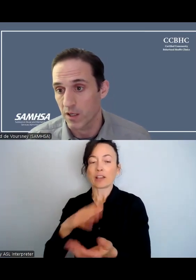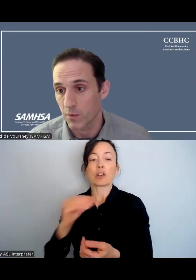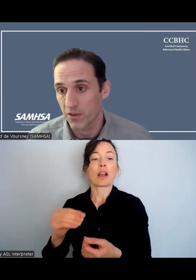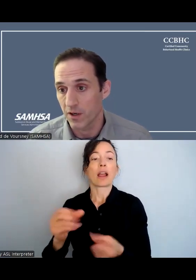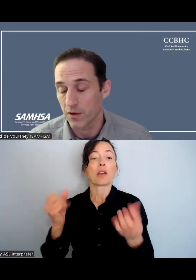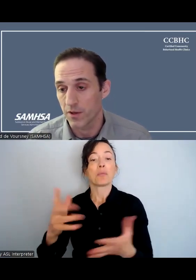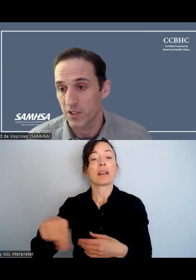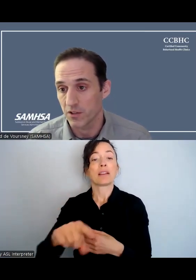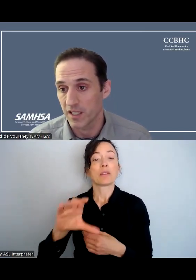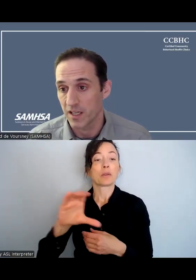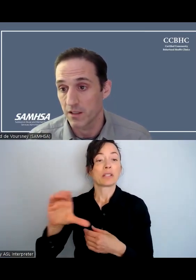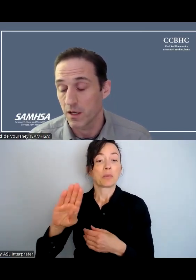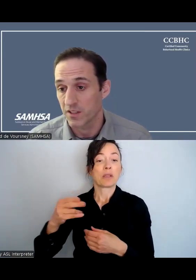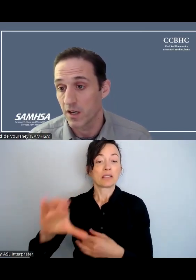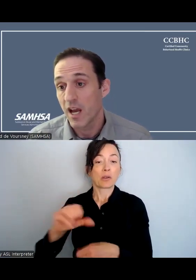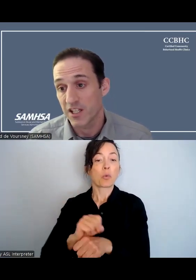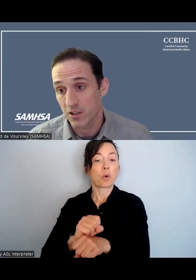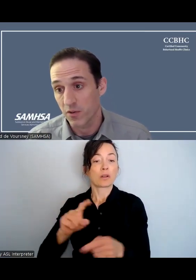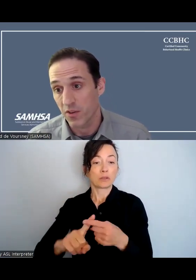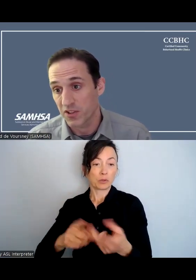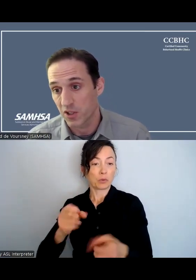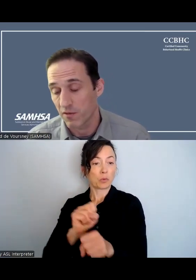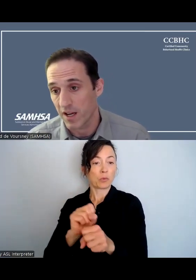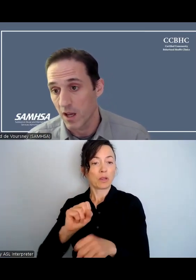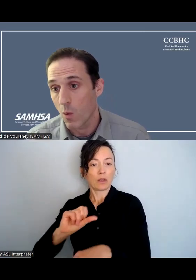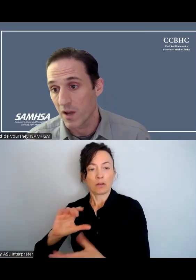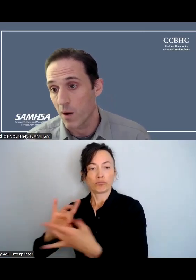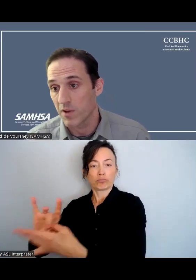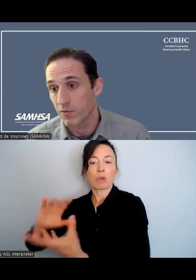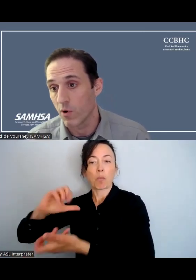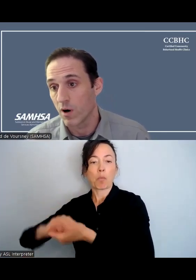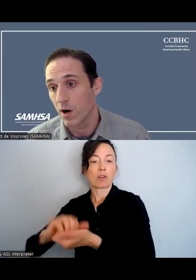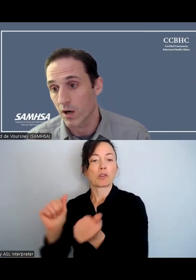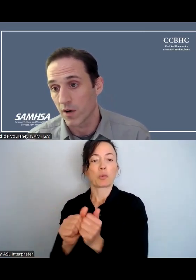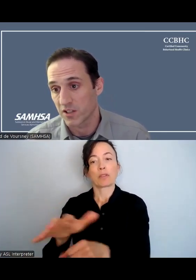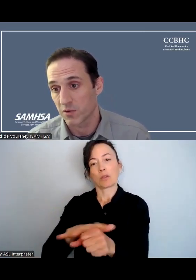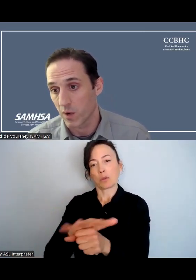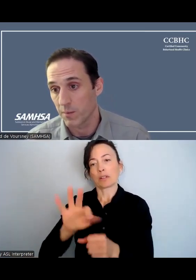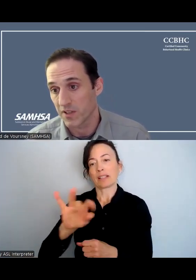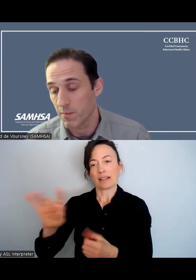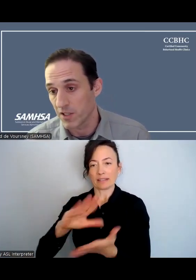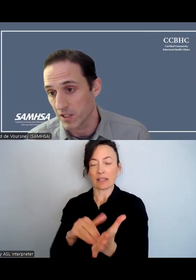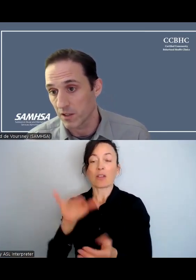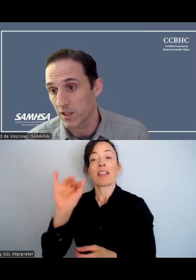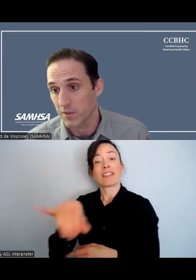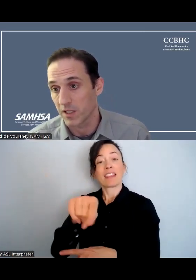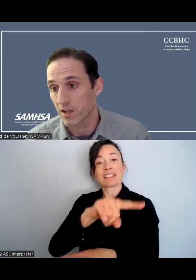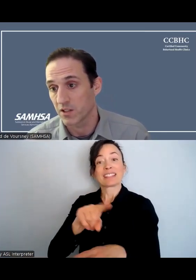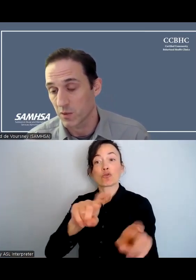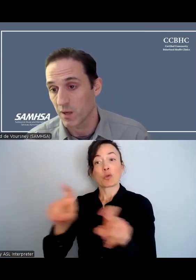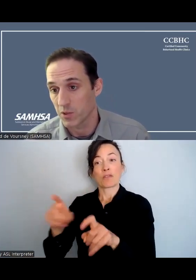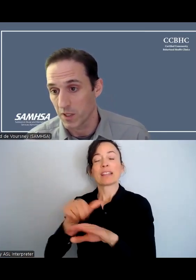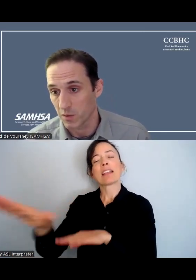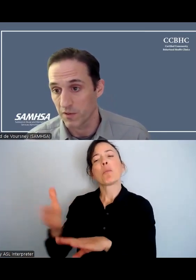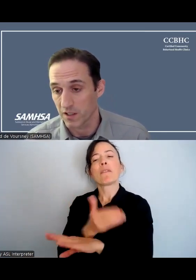to partner with their regional 988 center. I should note that this survey went out before our crisis requirements that I mentioned, the updated